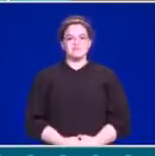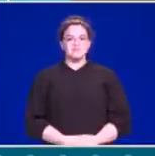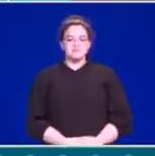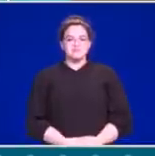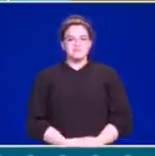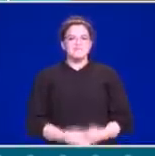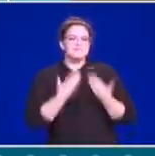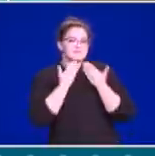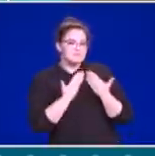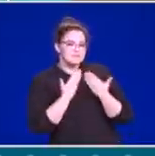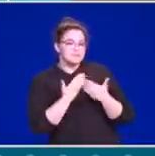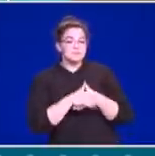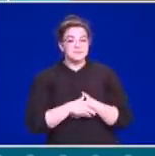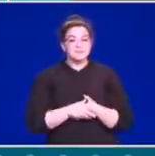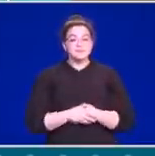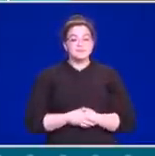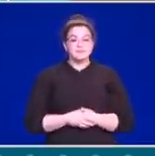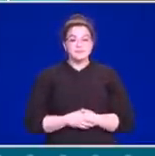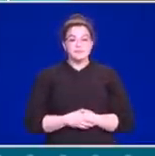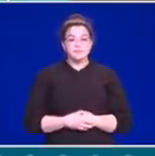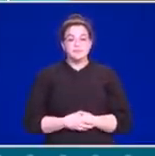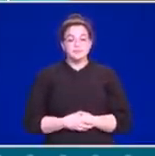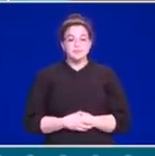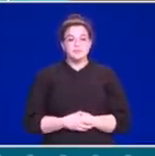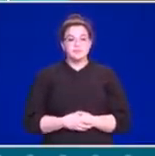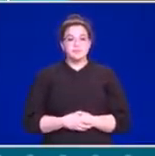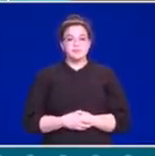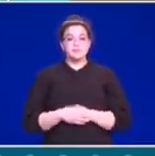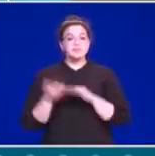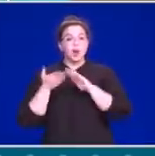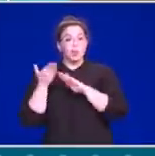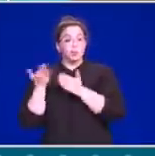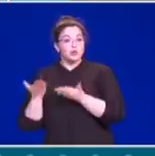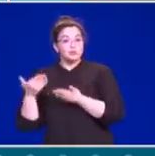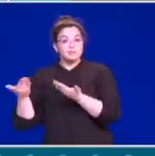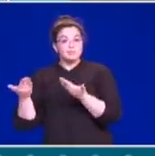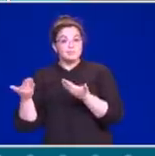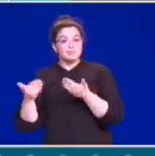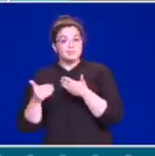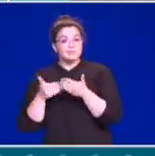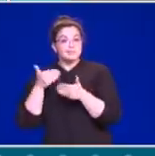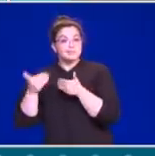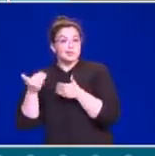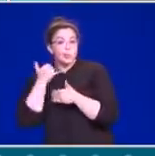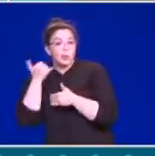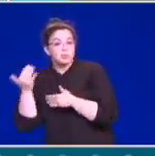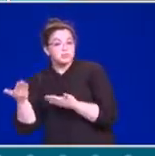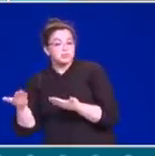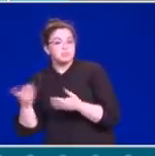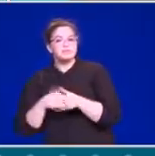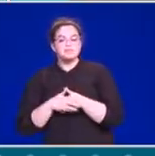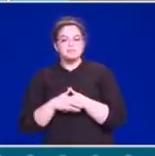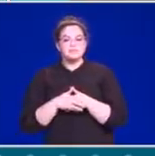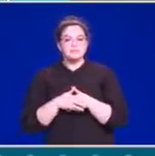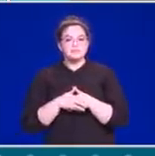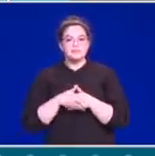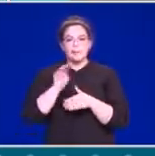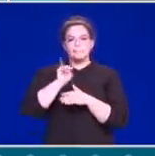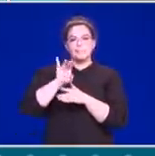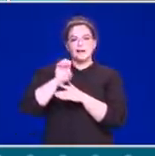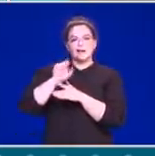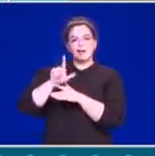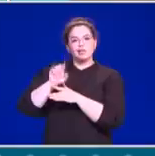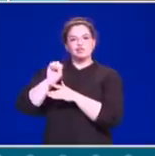Thanks for that, Nicholas. Operator, do we have our next caller? The next question is coming from Michael